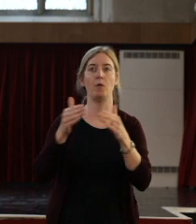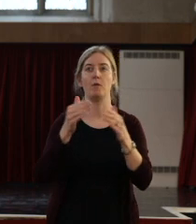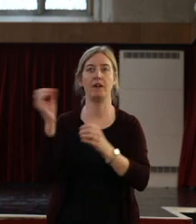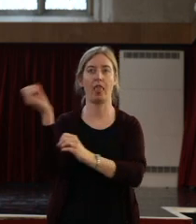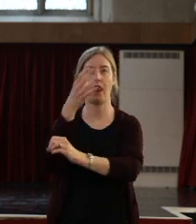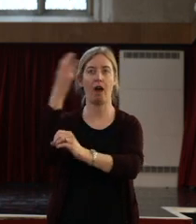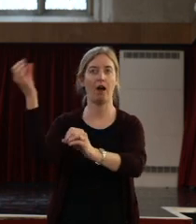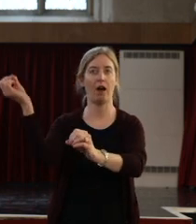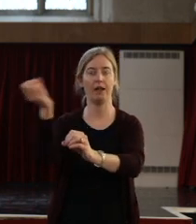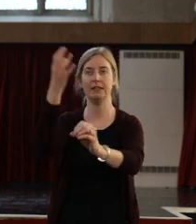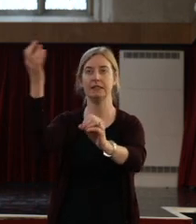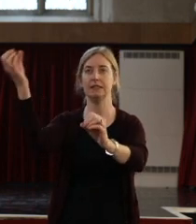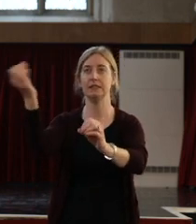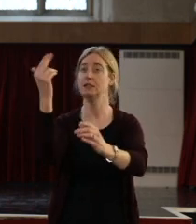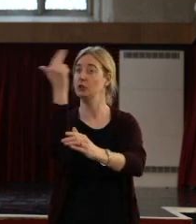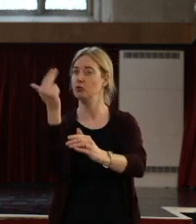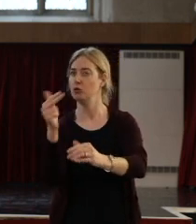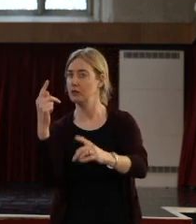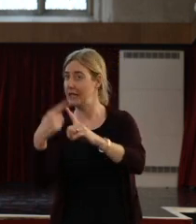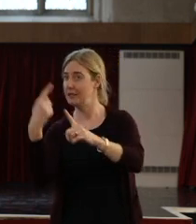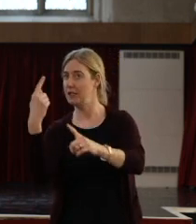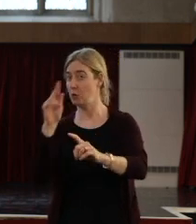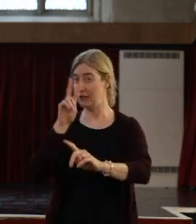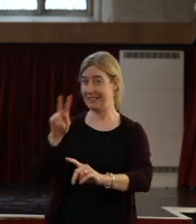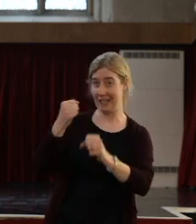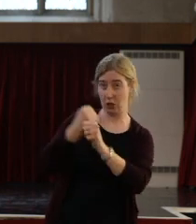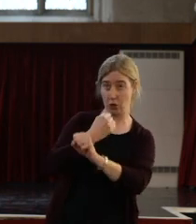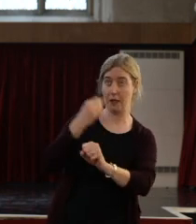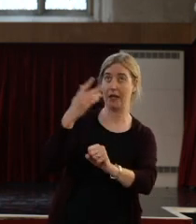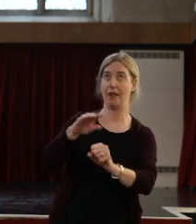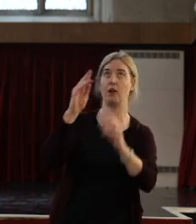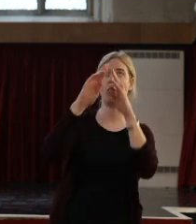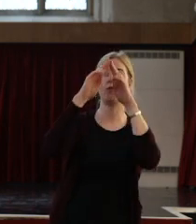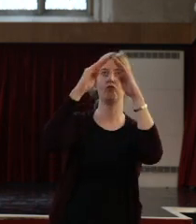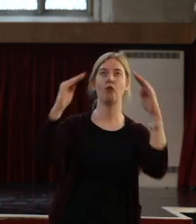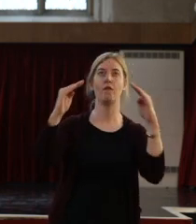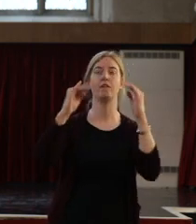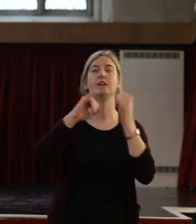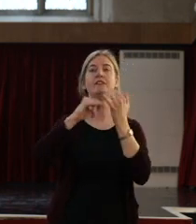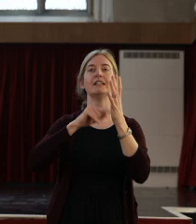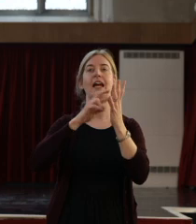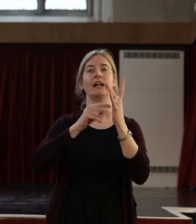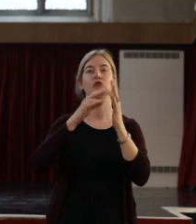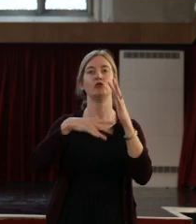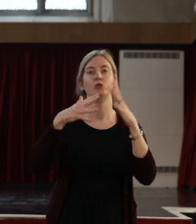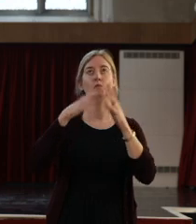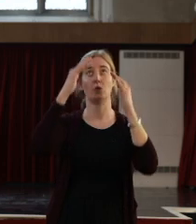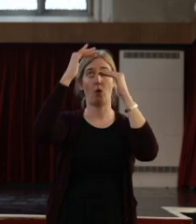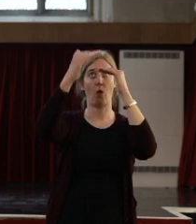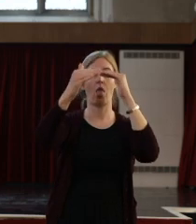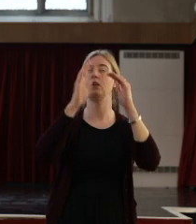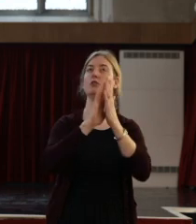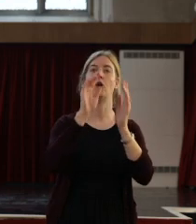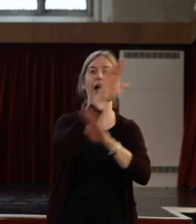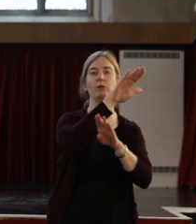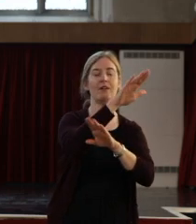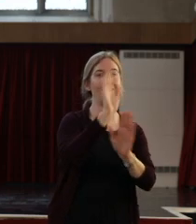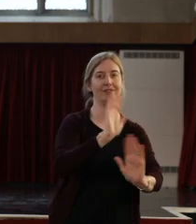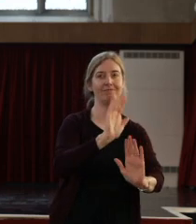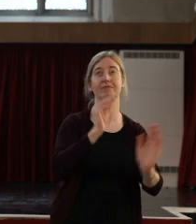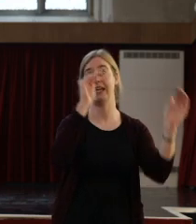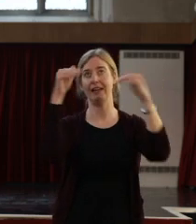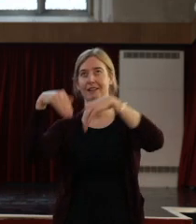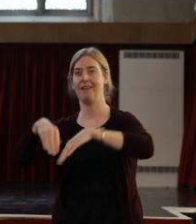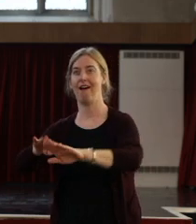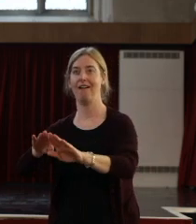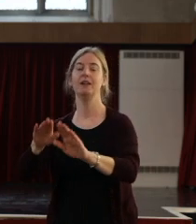are drawn by hand instantly onto the roof of St Andrew's Hall now, rather than the sides of buildings. This will